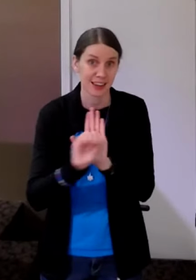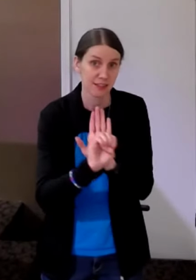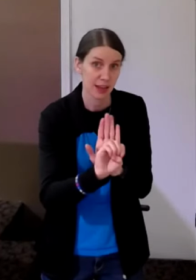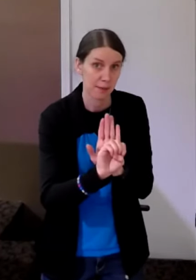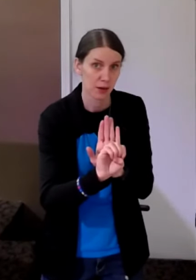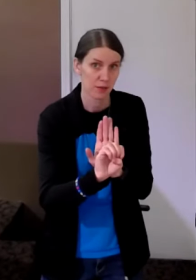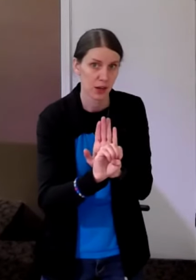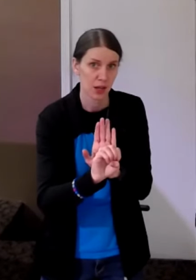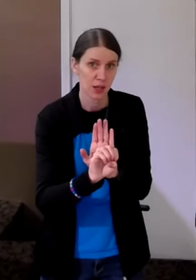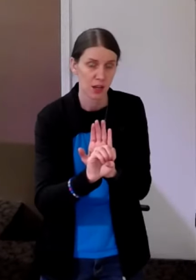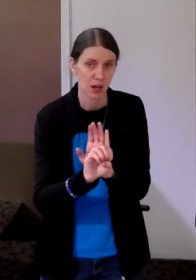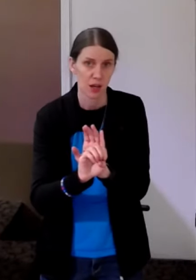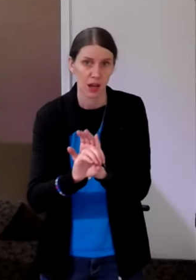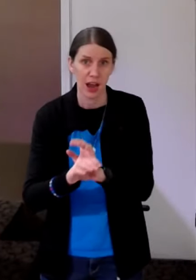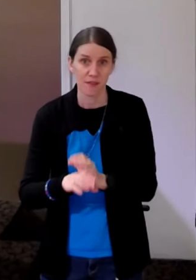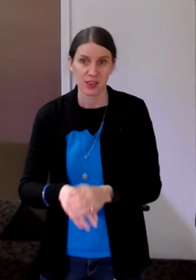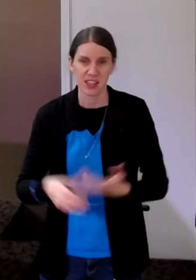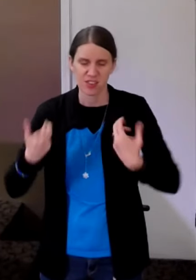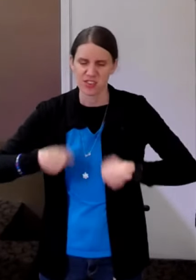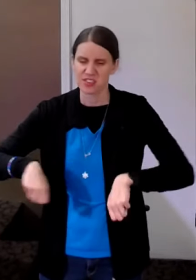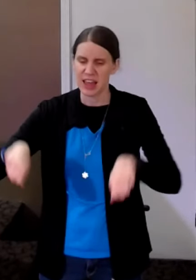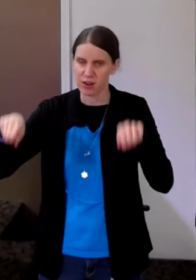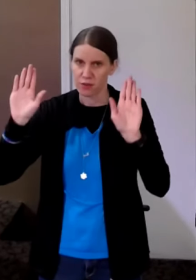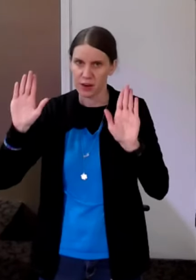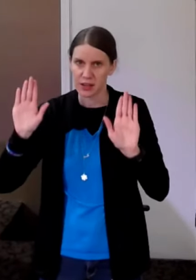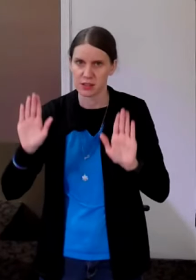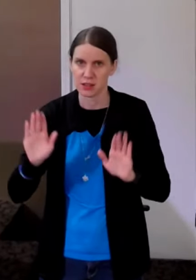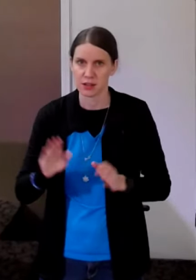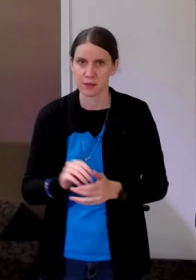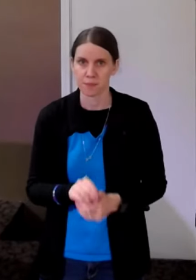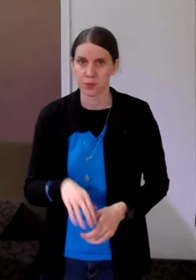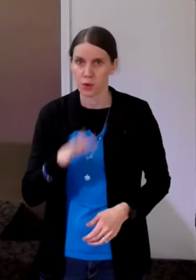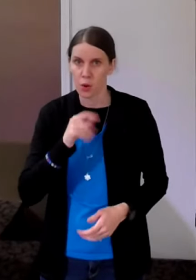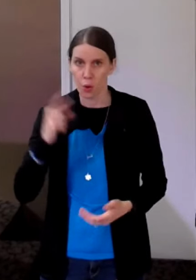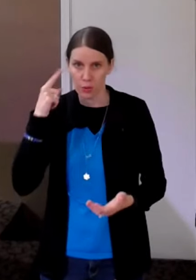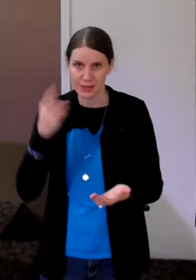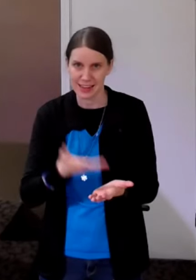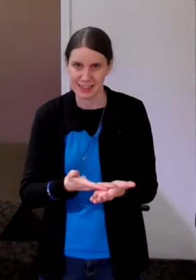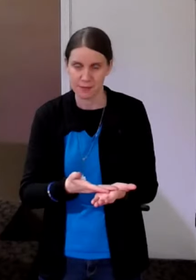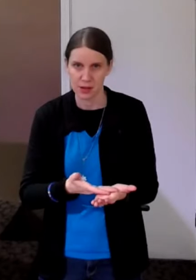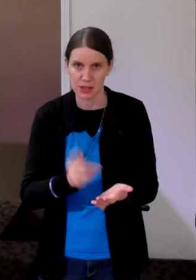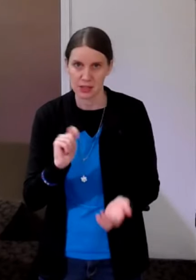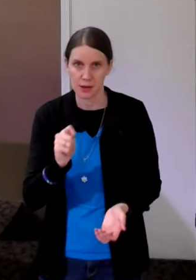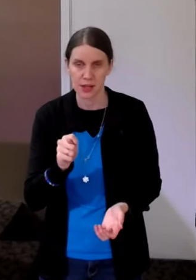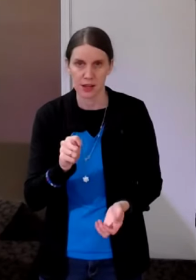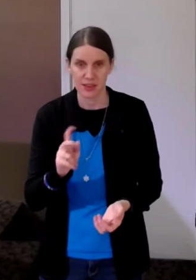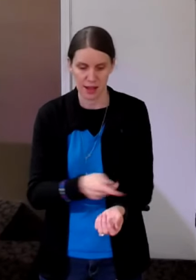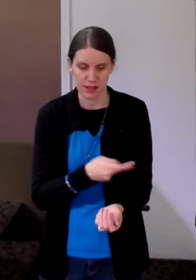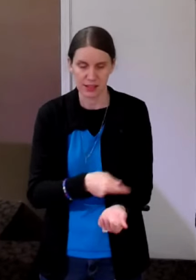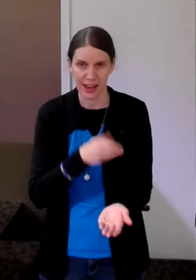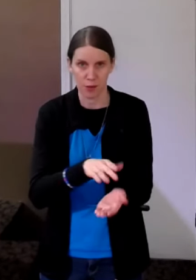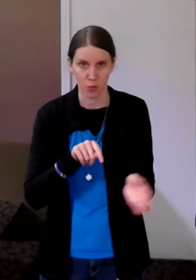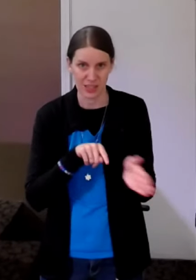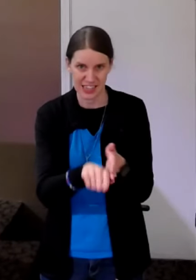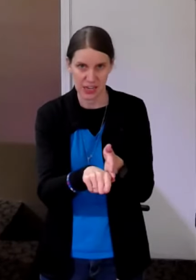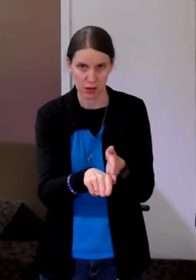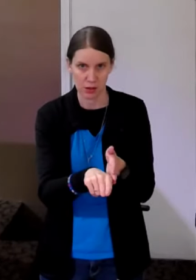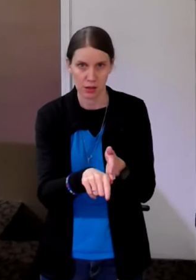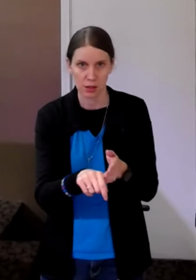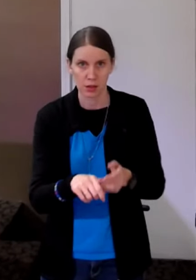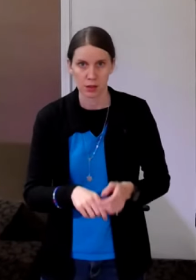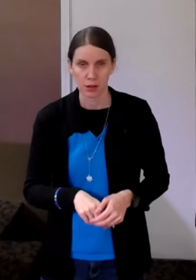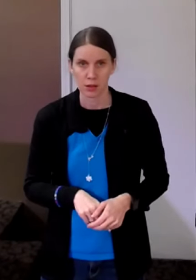atoning sacrifice. Under the Old Testament, the lamb would be sacrificed. There were other